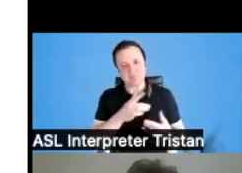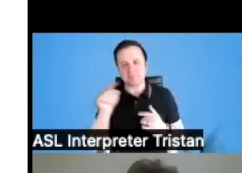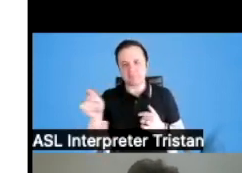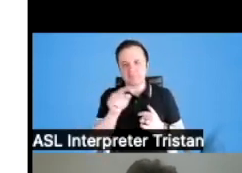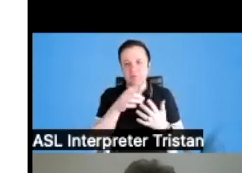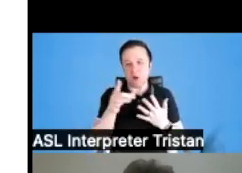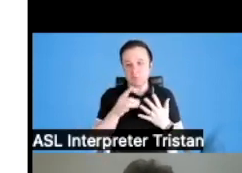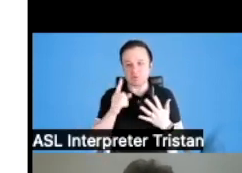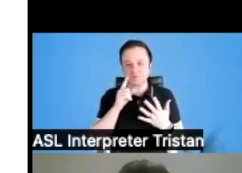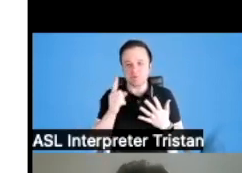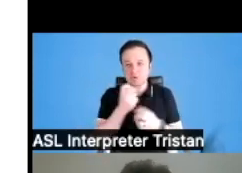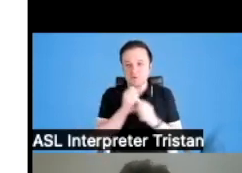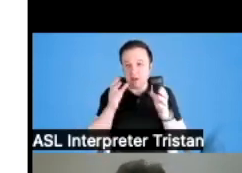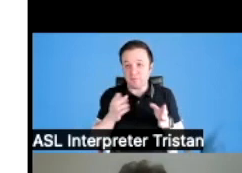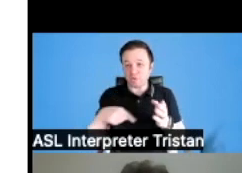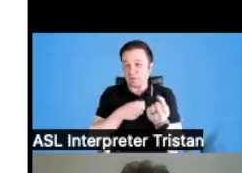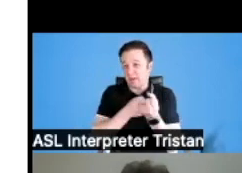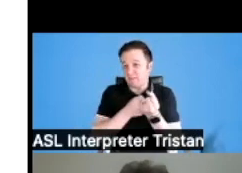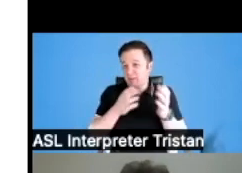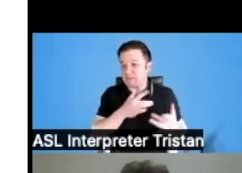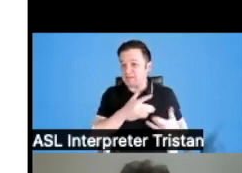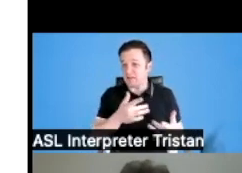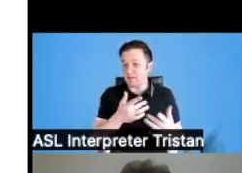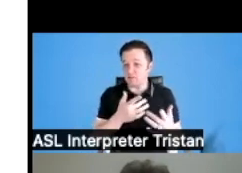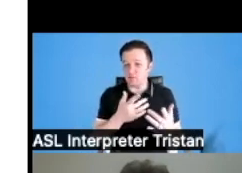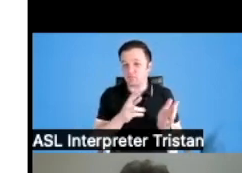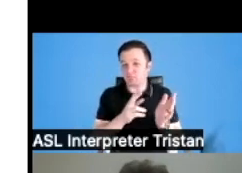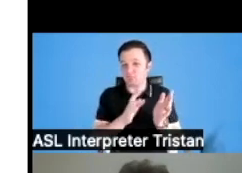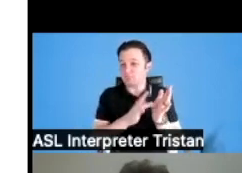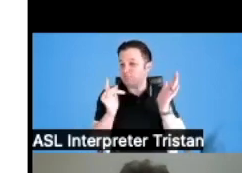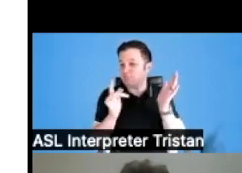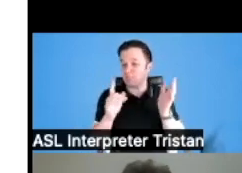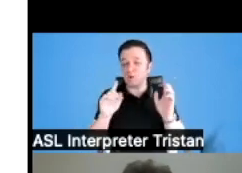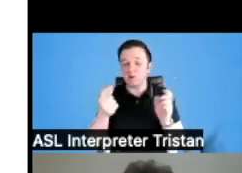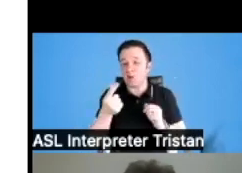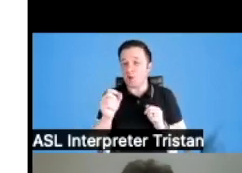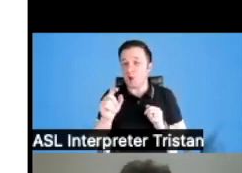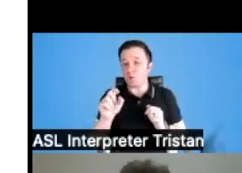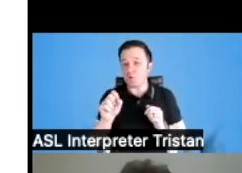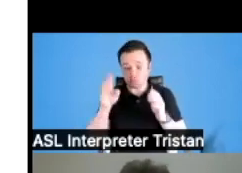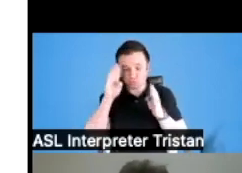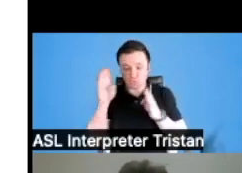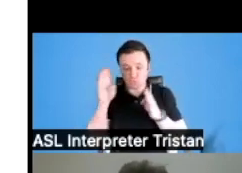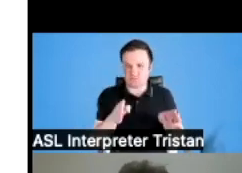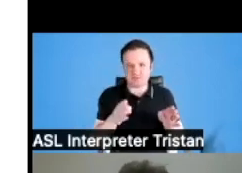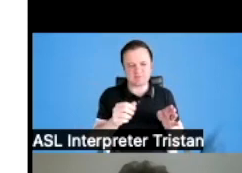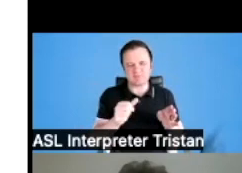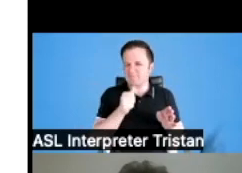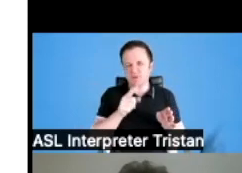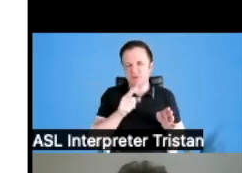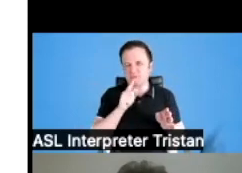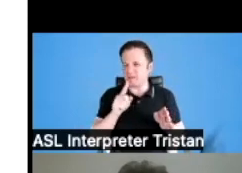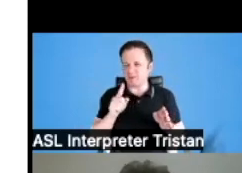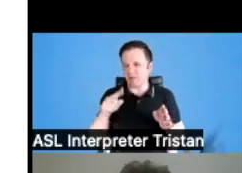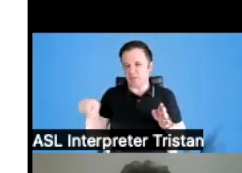ones that we advocates regularly use, our go-to strategies, are not what survivors of violence want or may